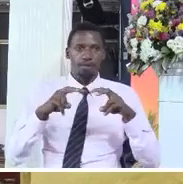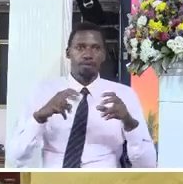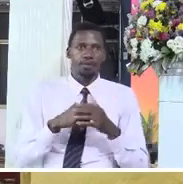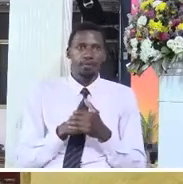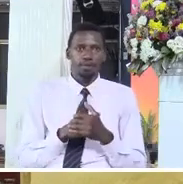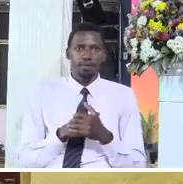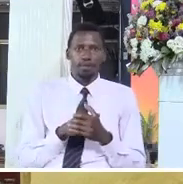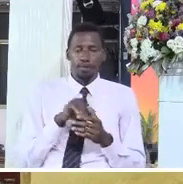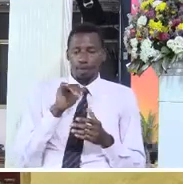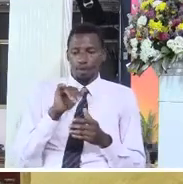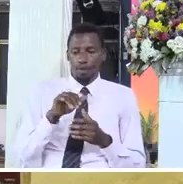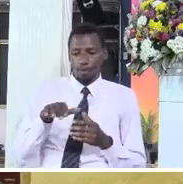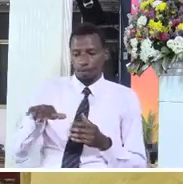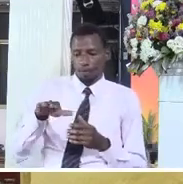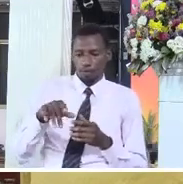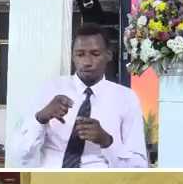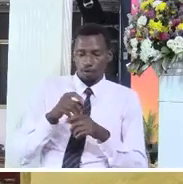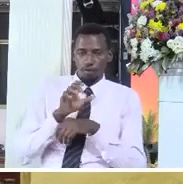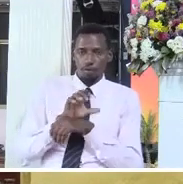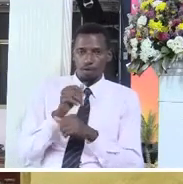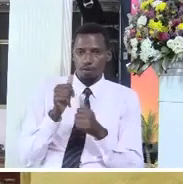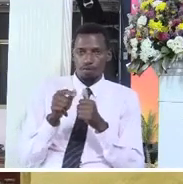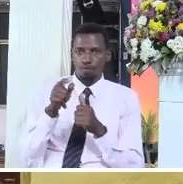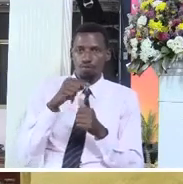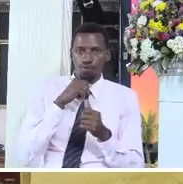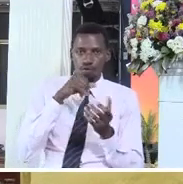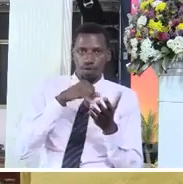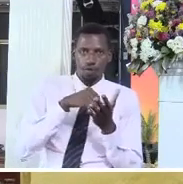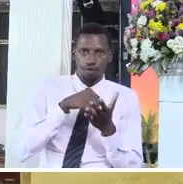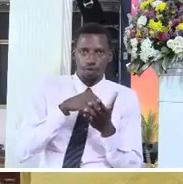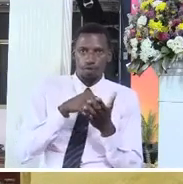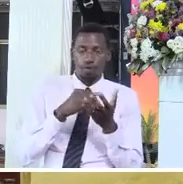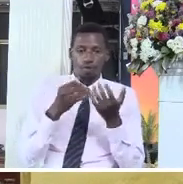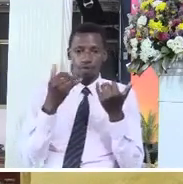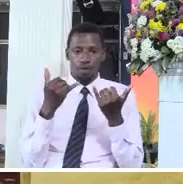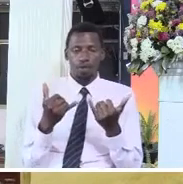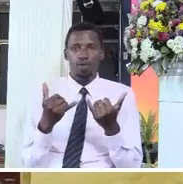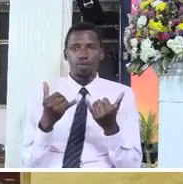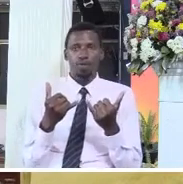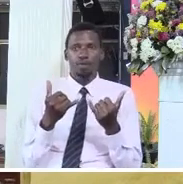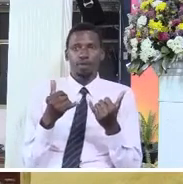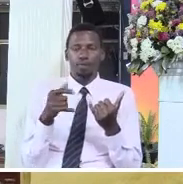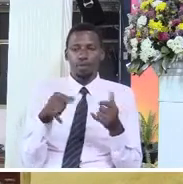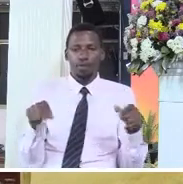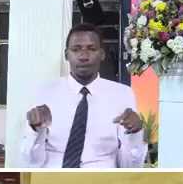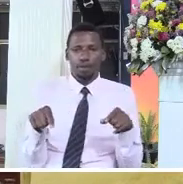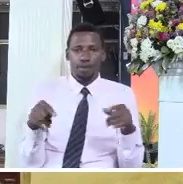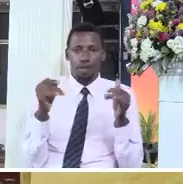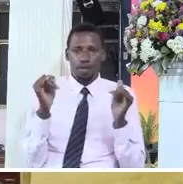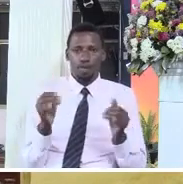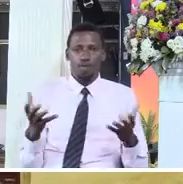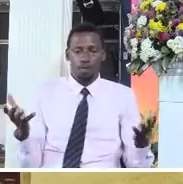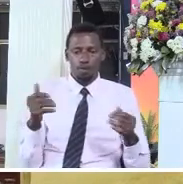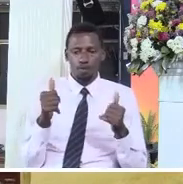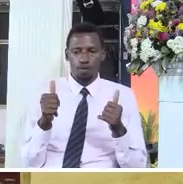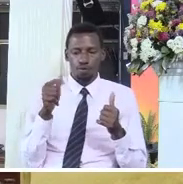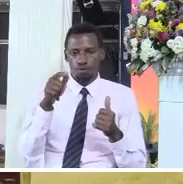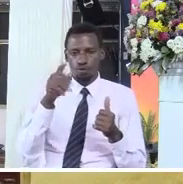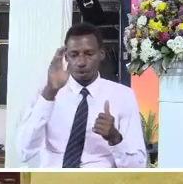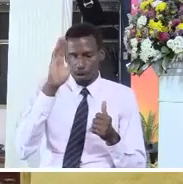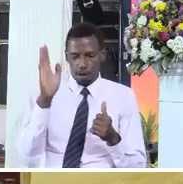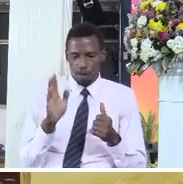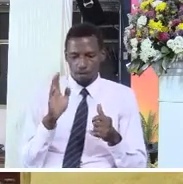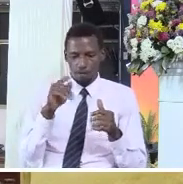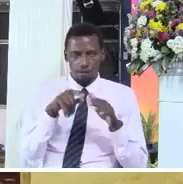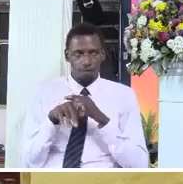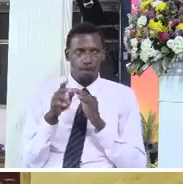that background, coming from a church that you are not being involved, and now it is that scary new thing that you have not interacted with before, I